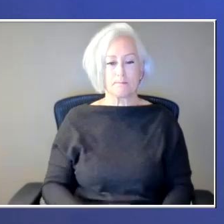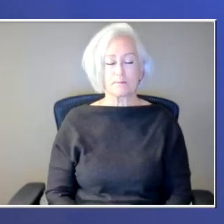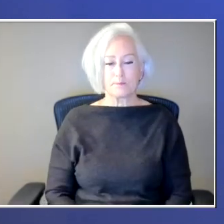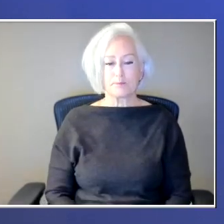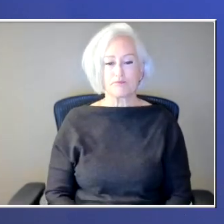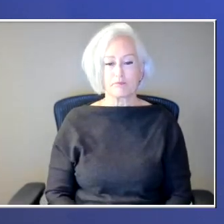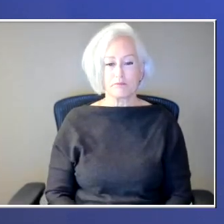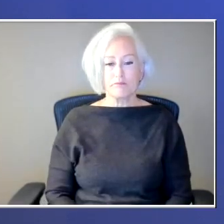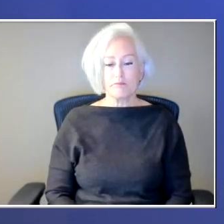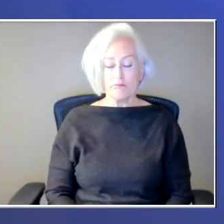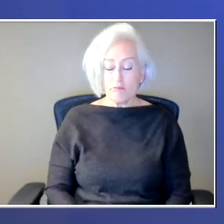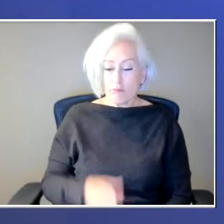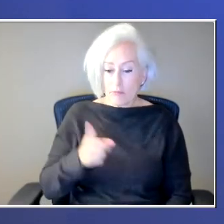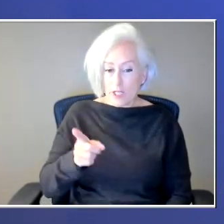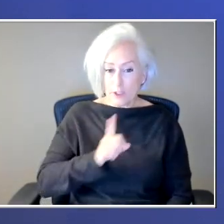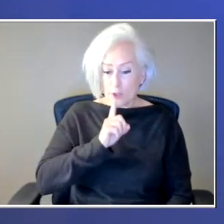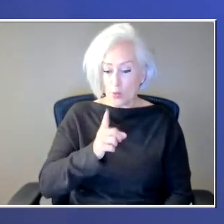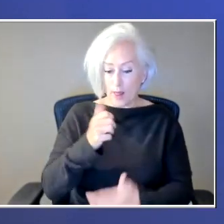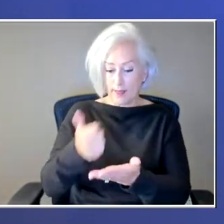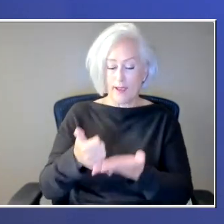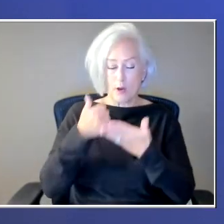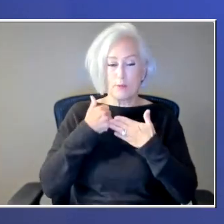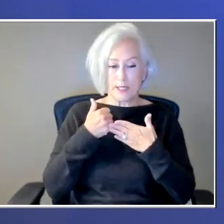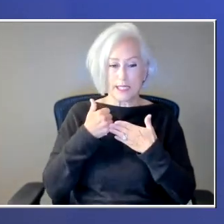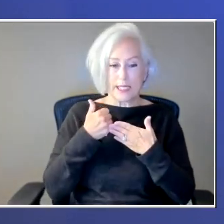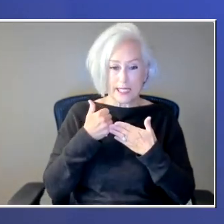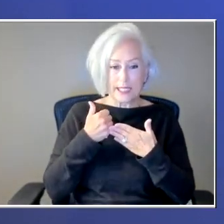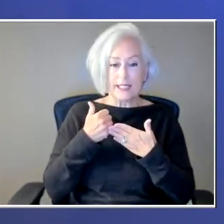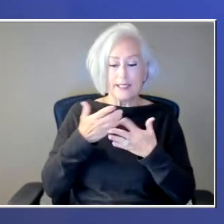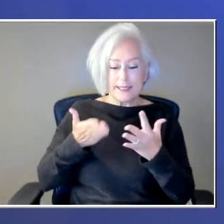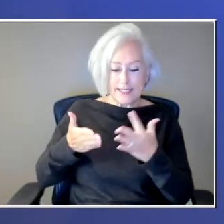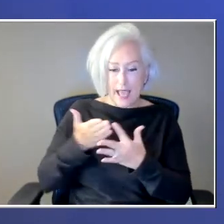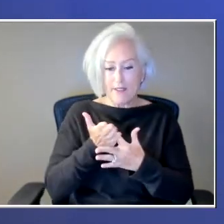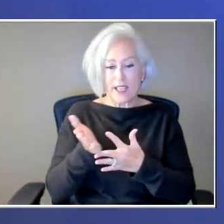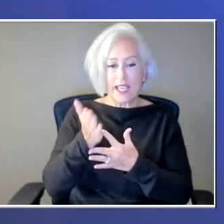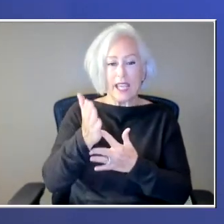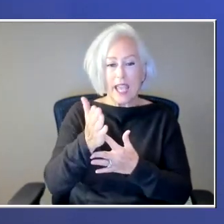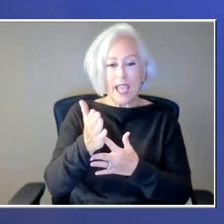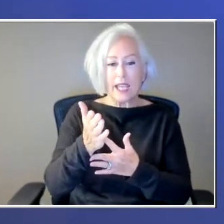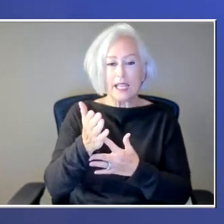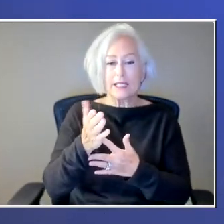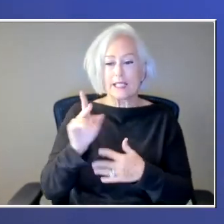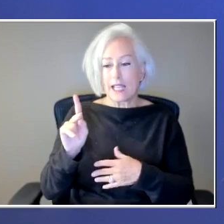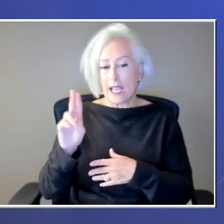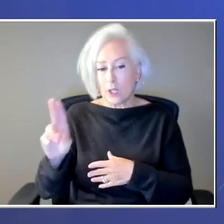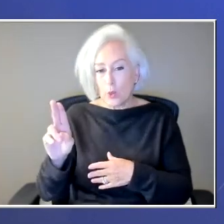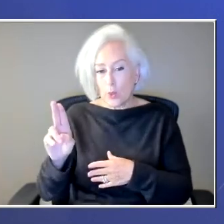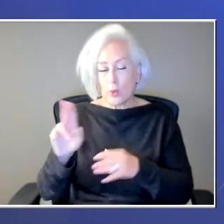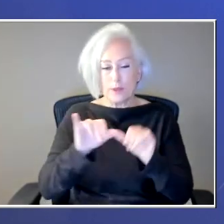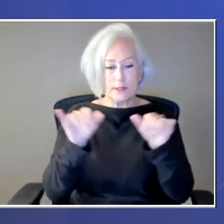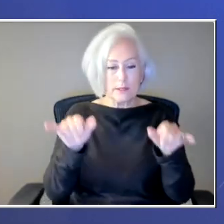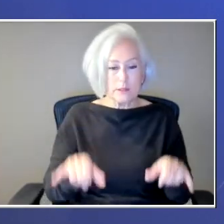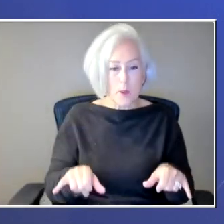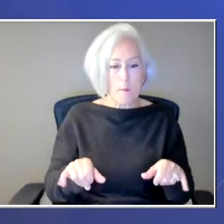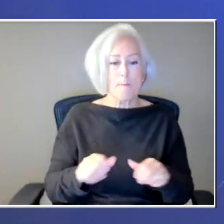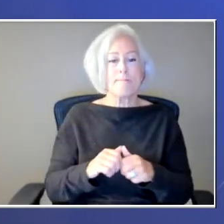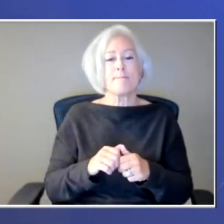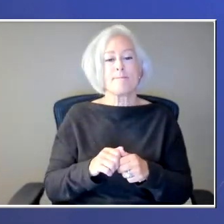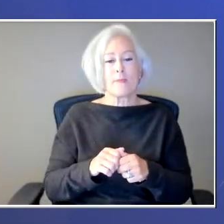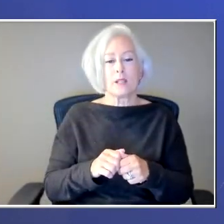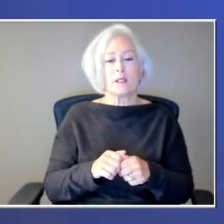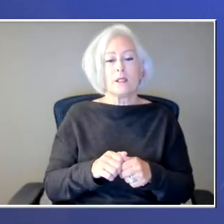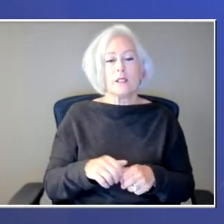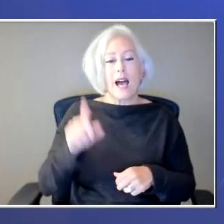she was really just helpful in navigating like through KU system, and I think